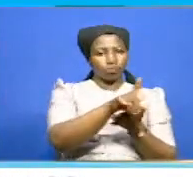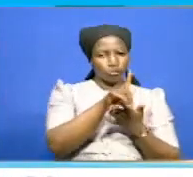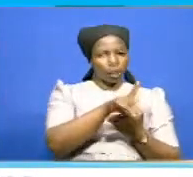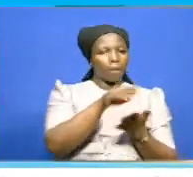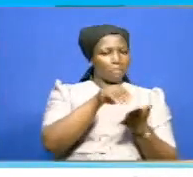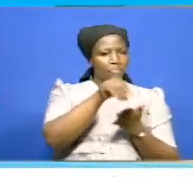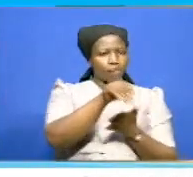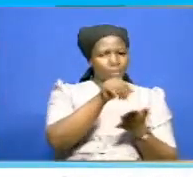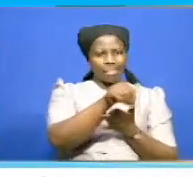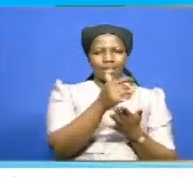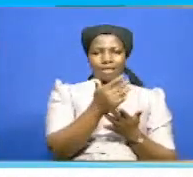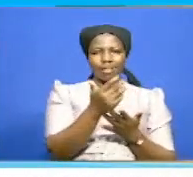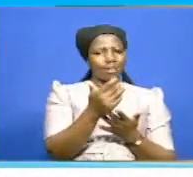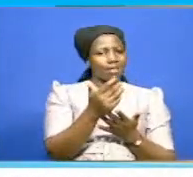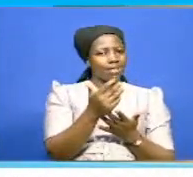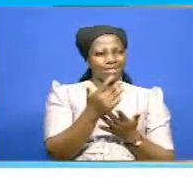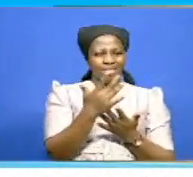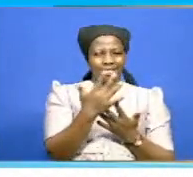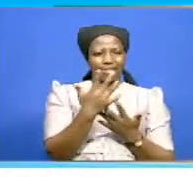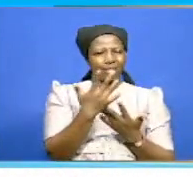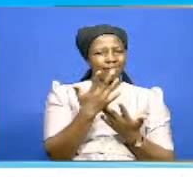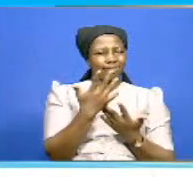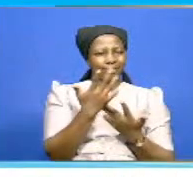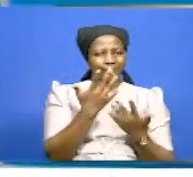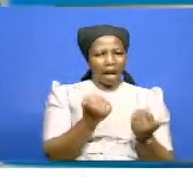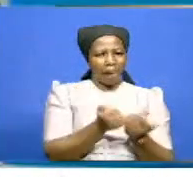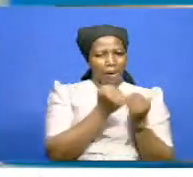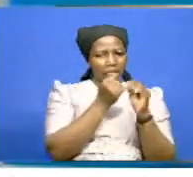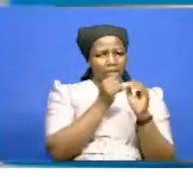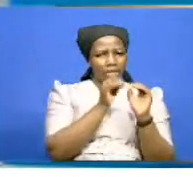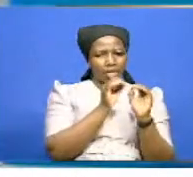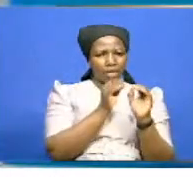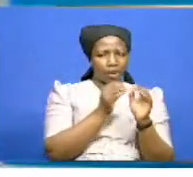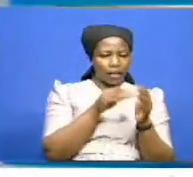repayment? At Jijenge, the uptick,